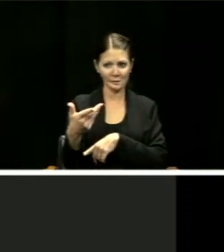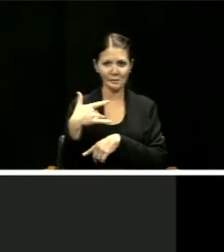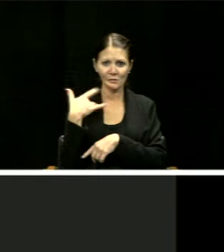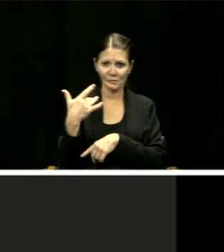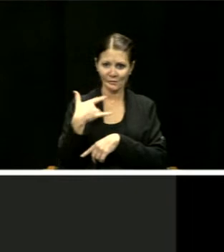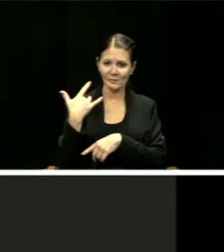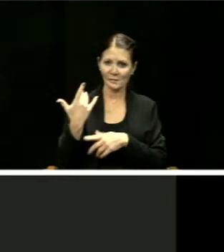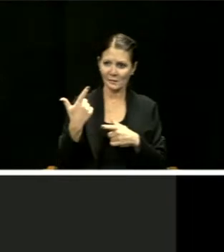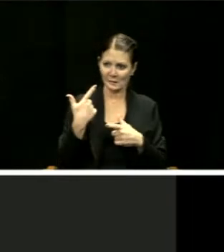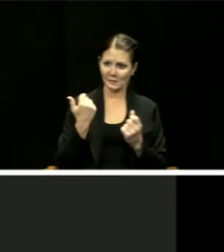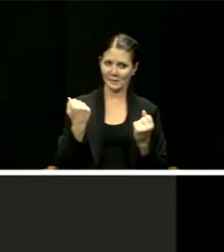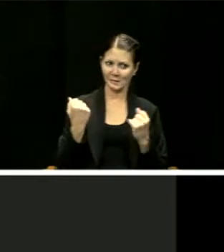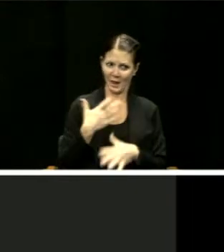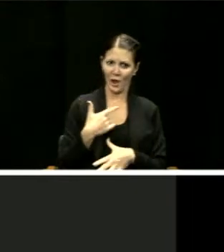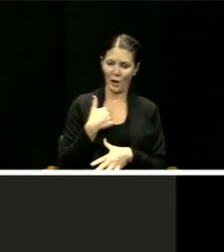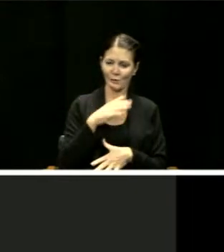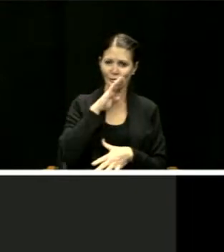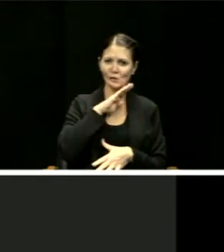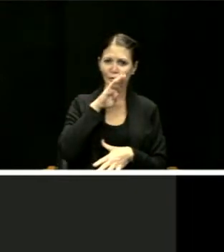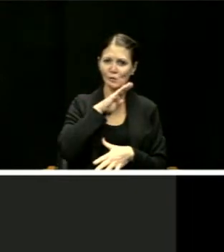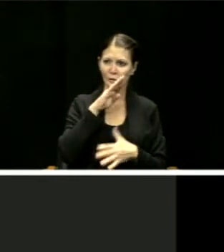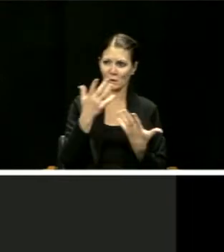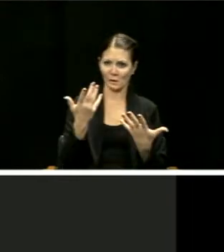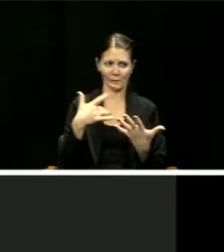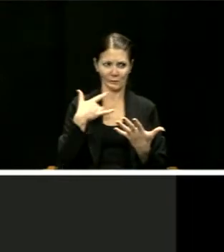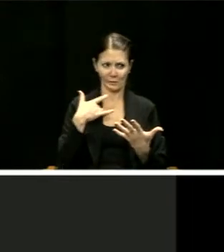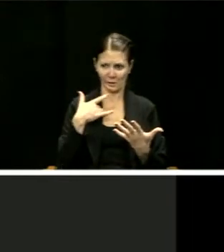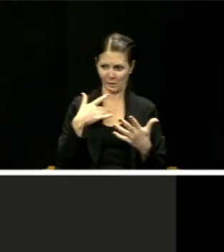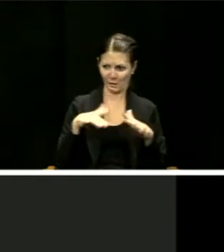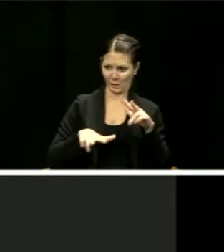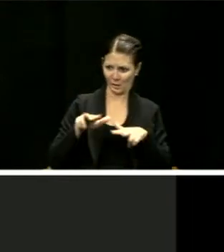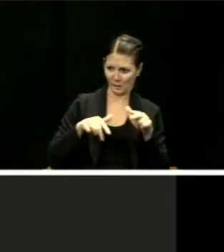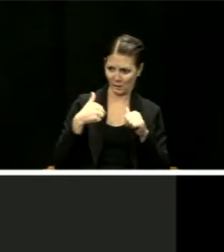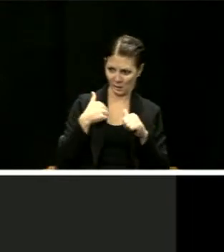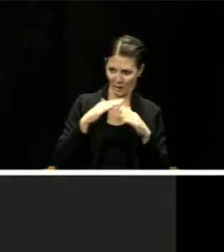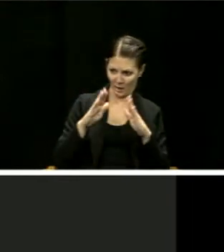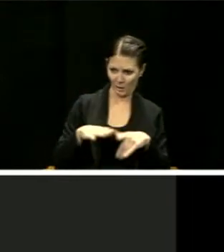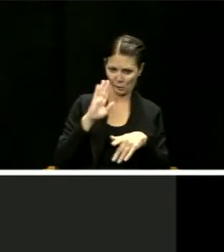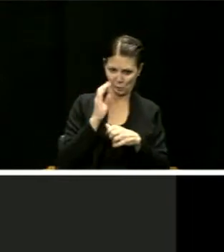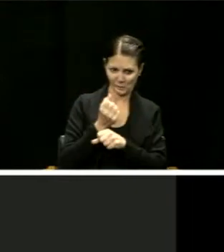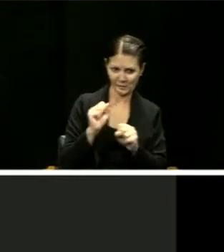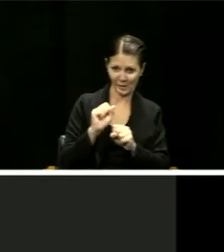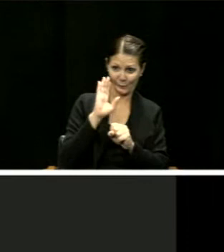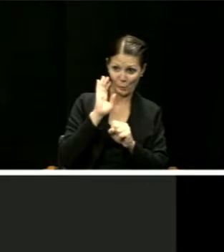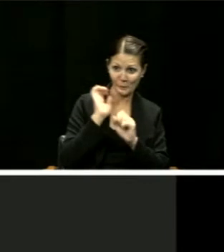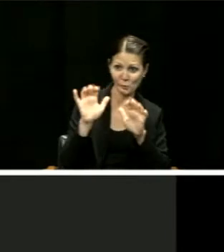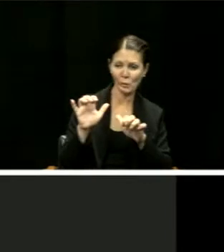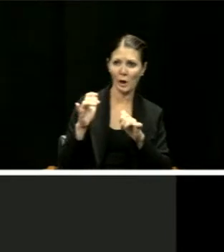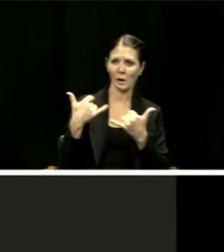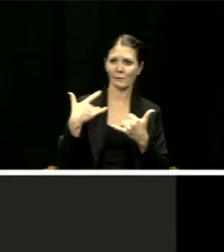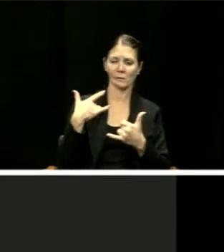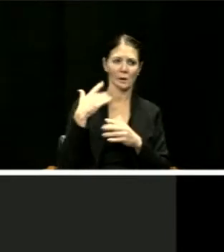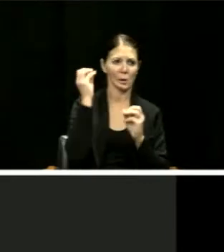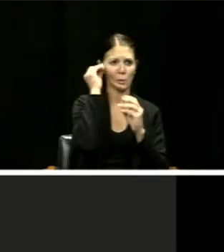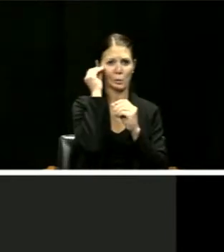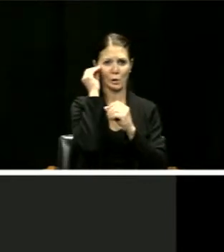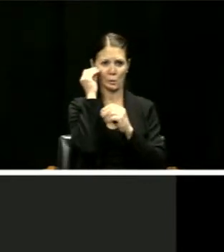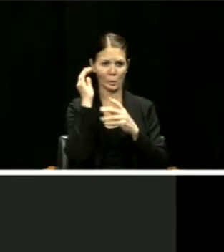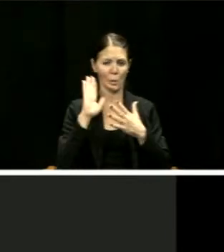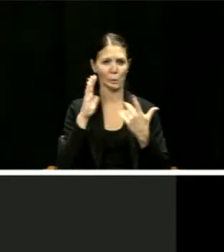it's a really scary process to kind of be on pins and needles every time you hear that it's going to rain outside your